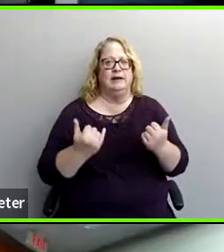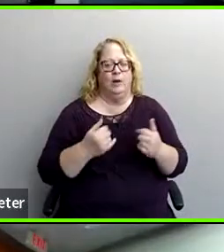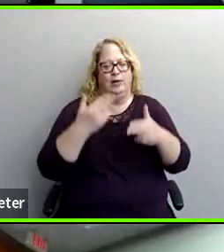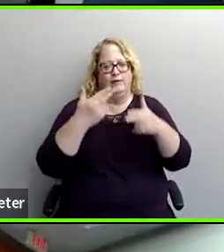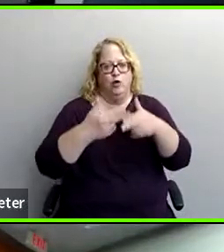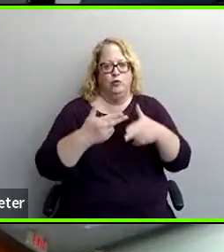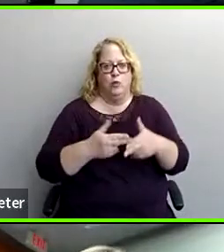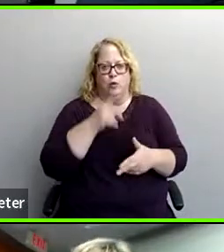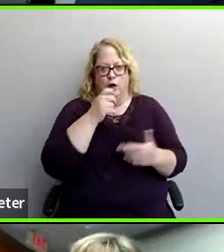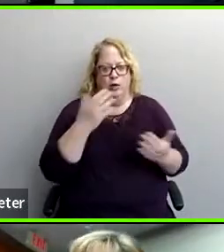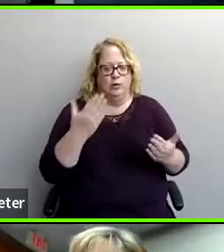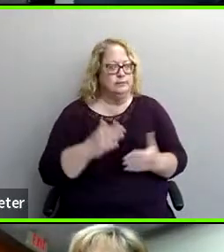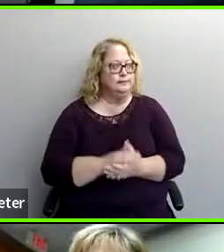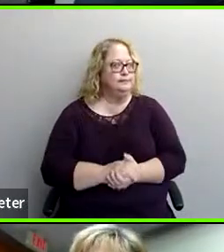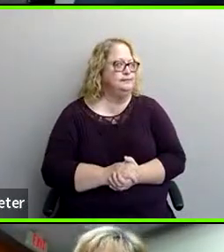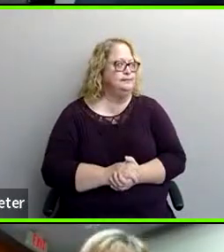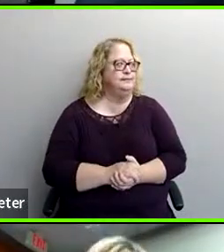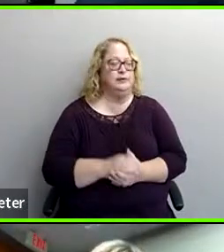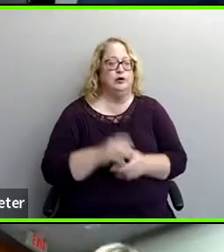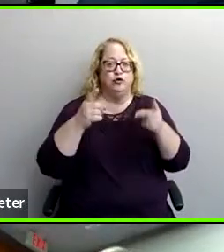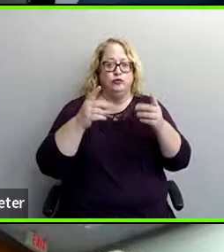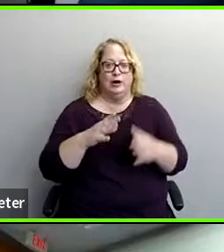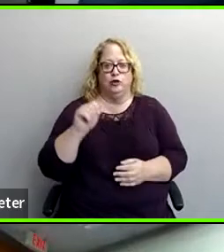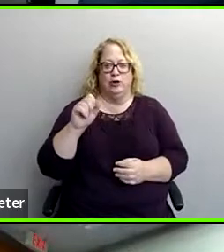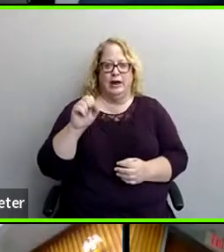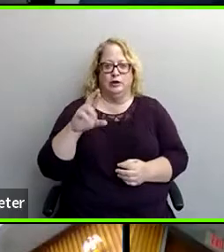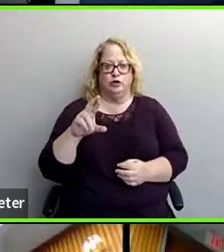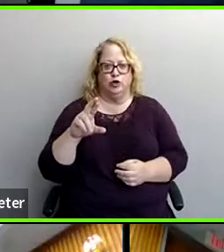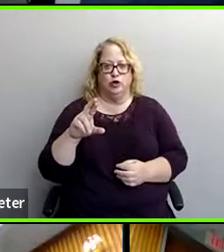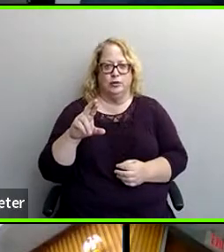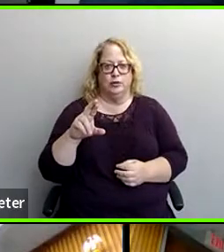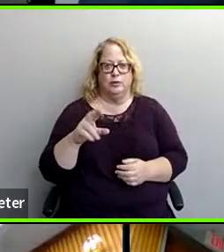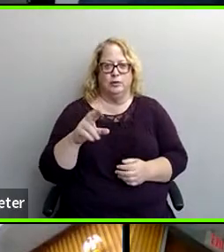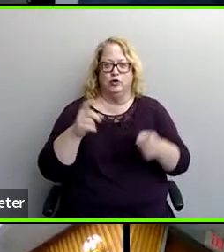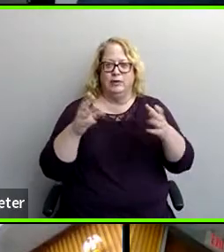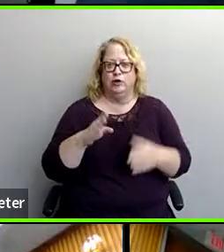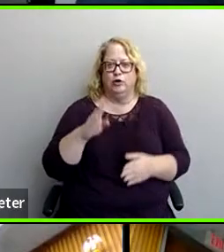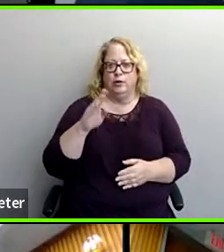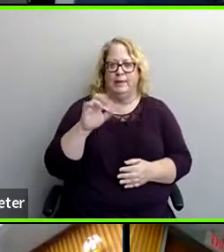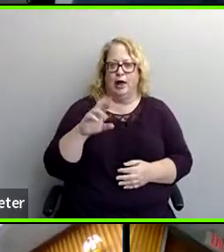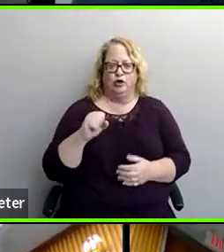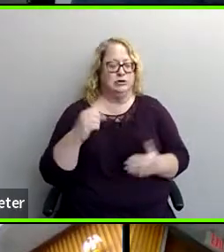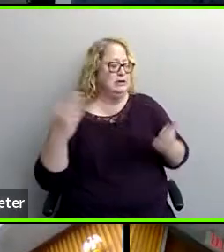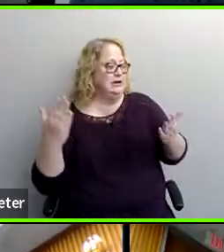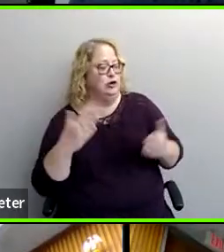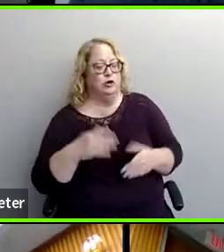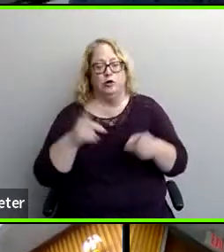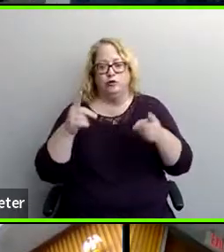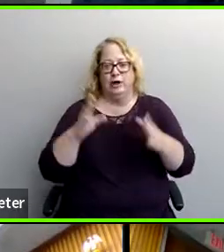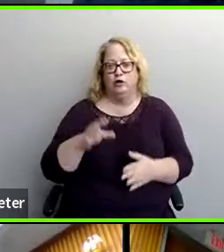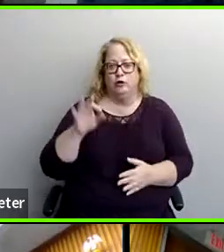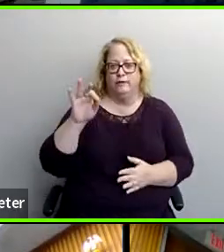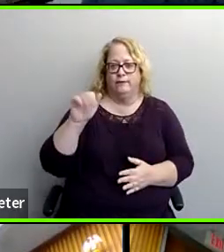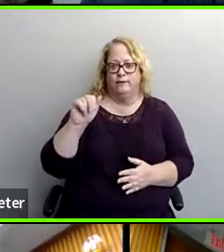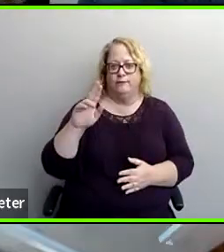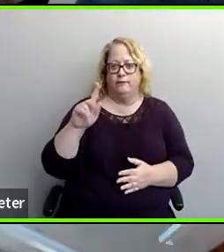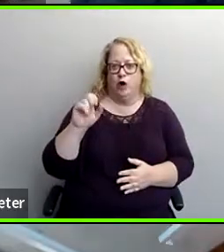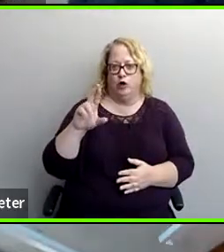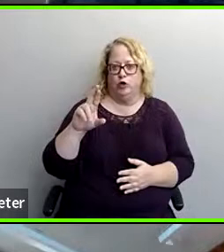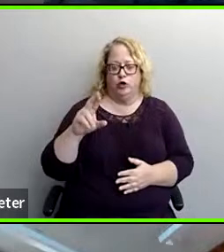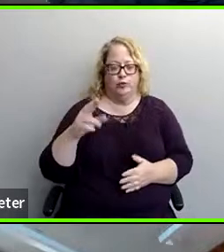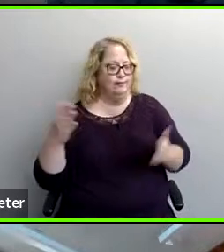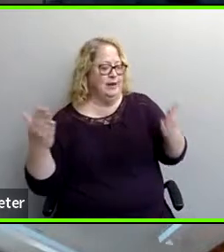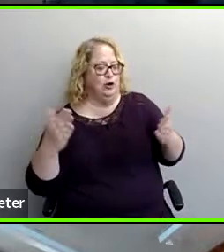A roll call. Director Asner. Director Byers. Here. Director Faulkner.